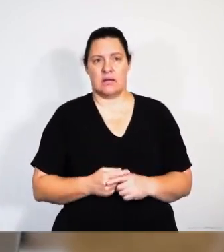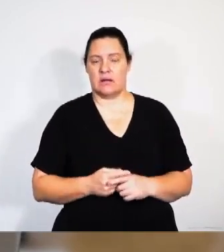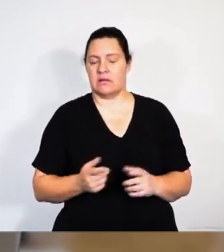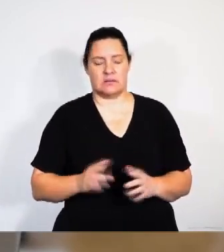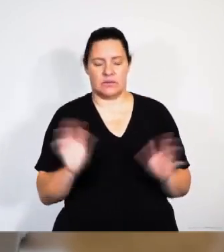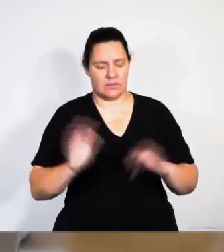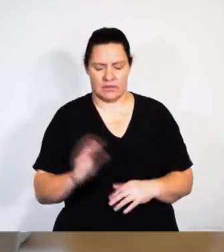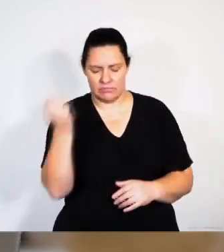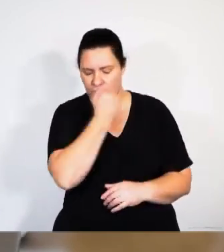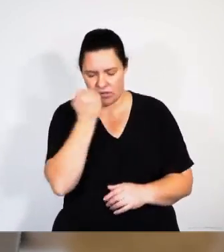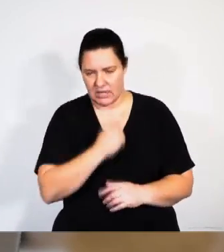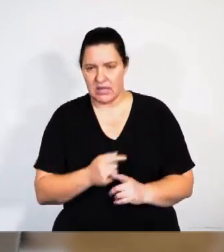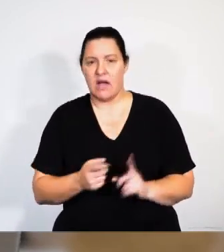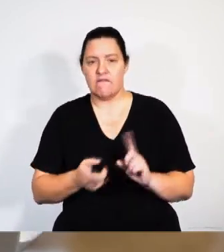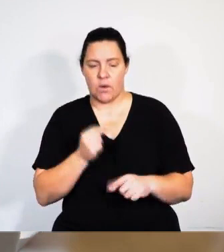bigger